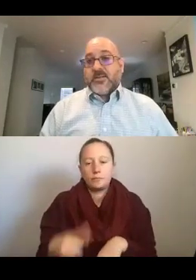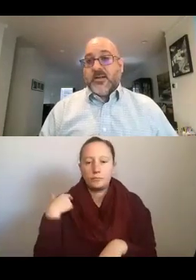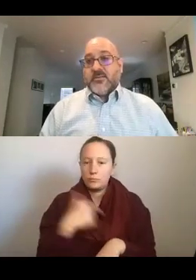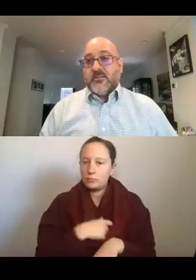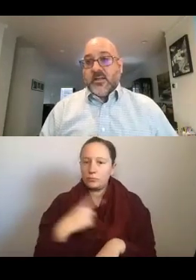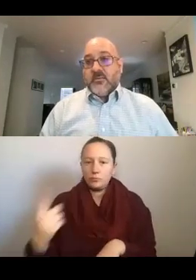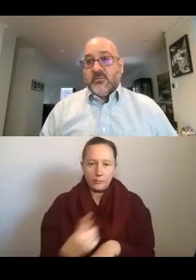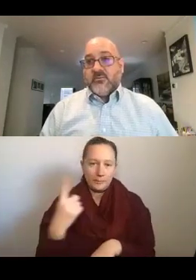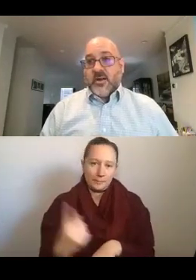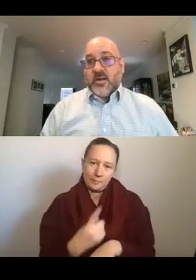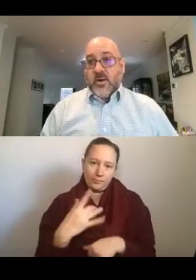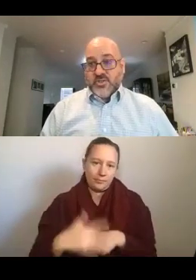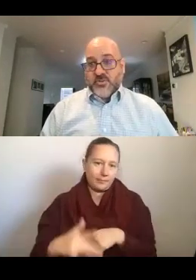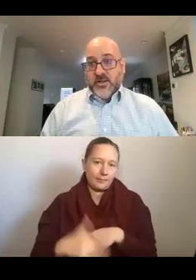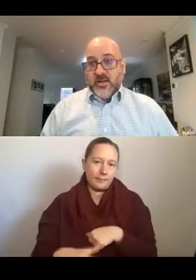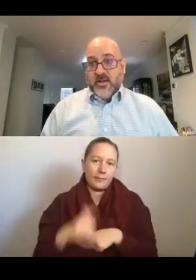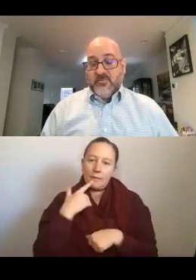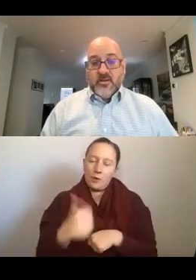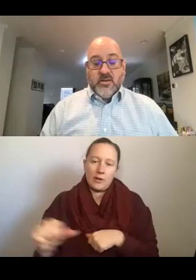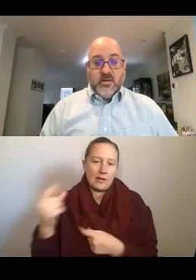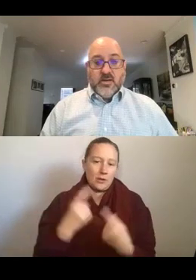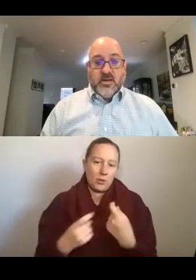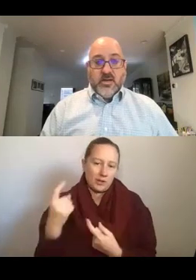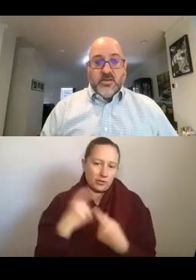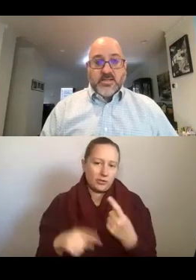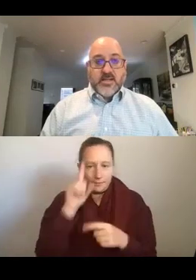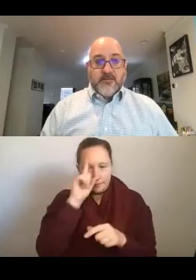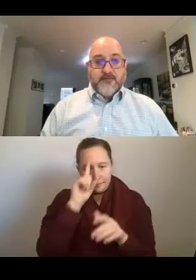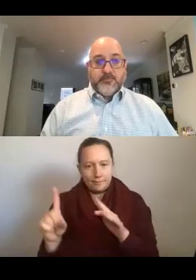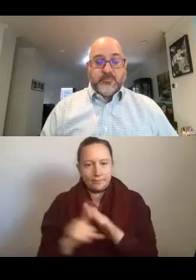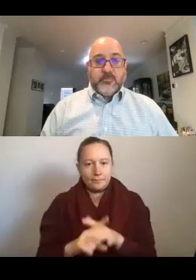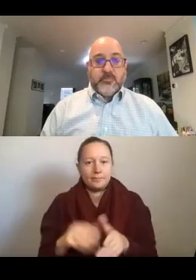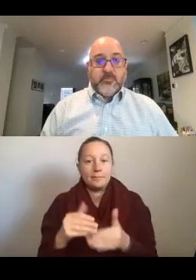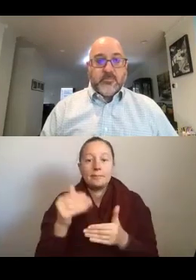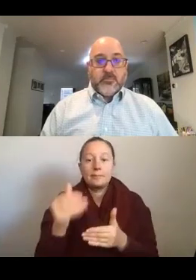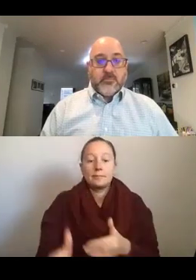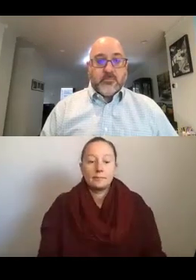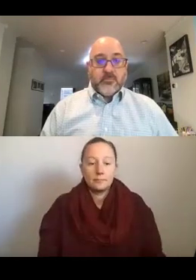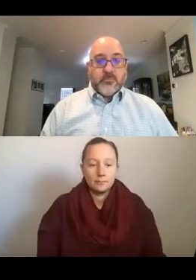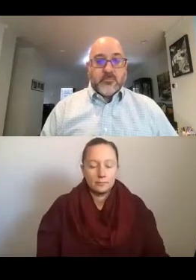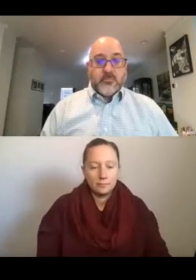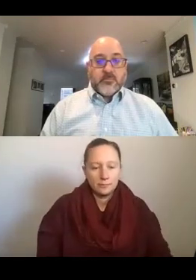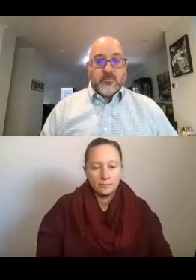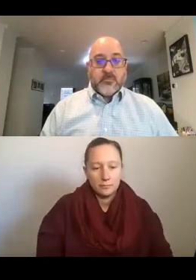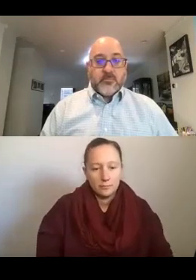always make ourselves available for any questions you may have. Next slide.